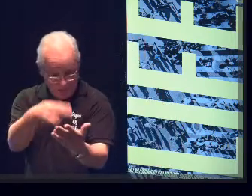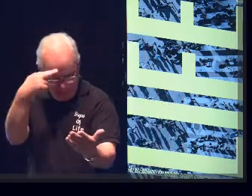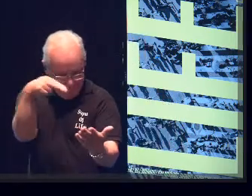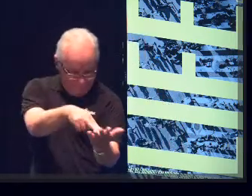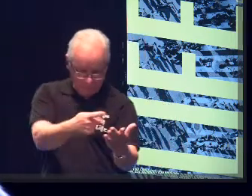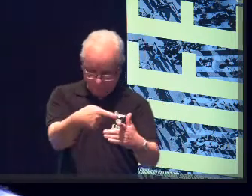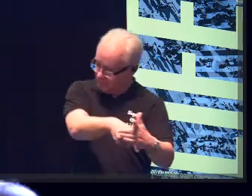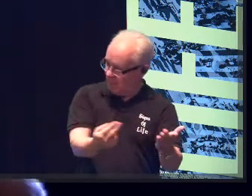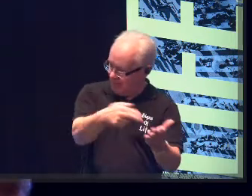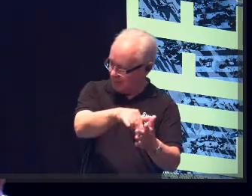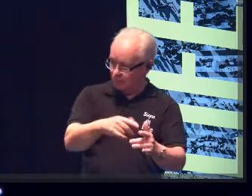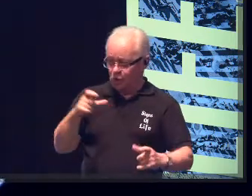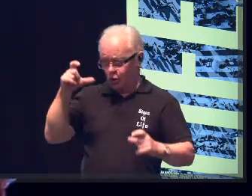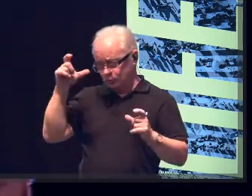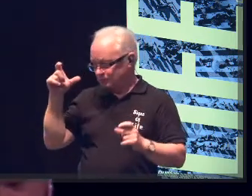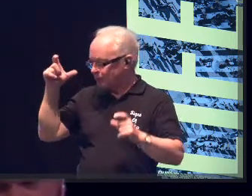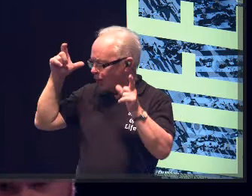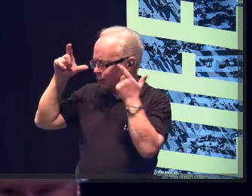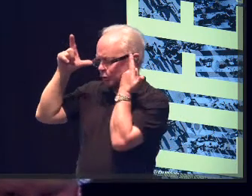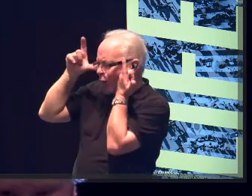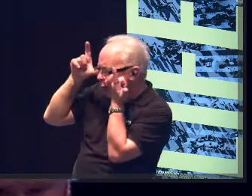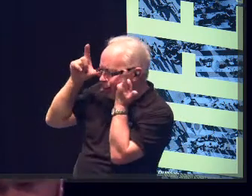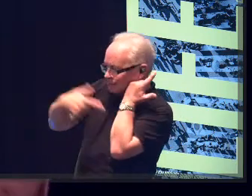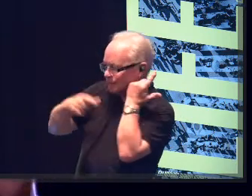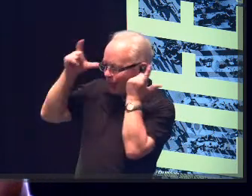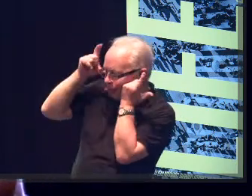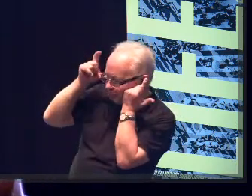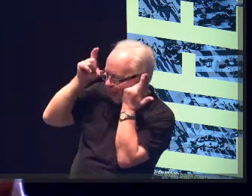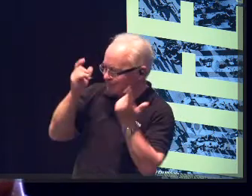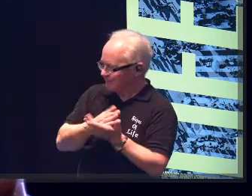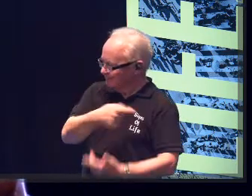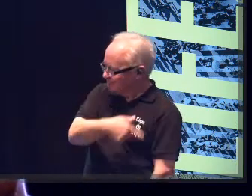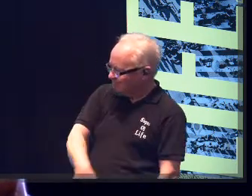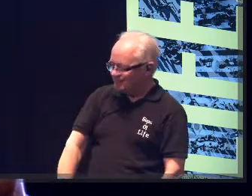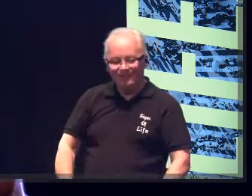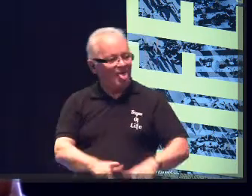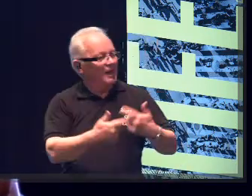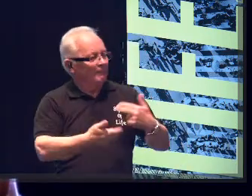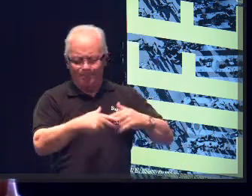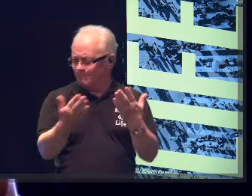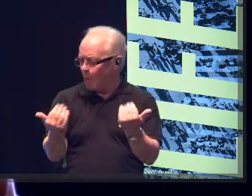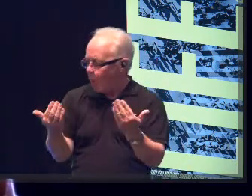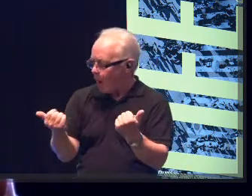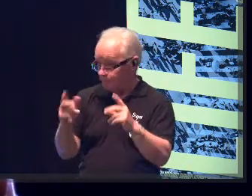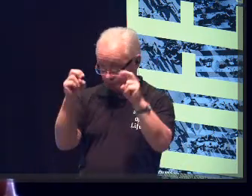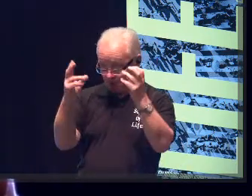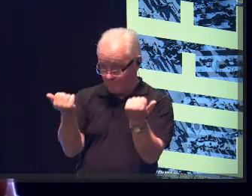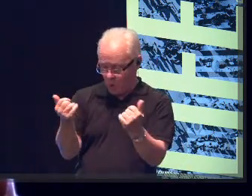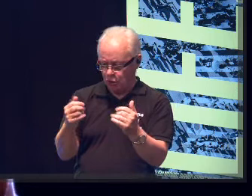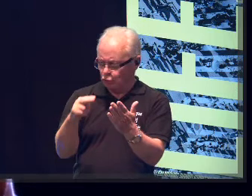is a cool part, right? So today, Pastor Jason will be speaking. And if you hit more on your app and go to